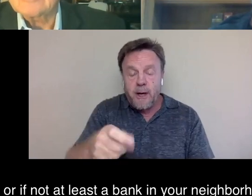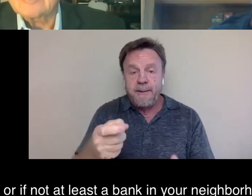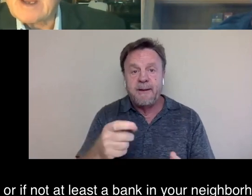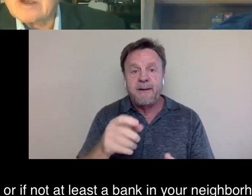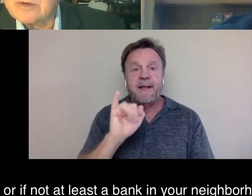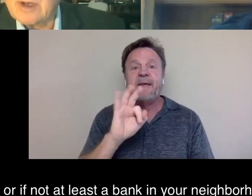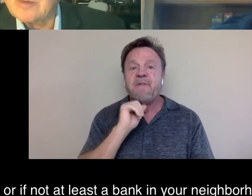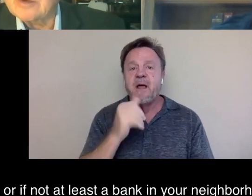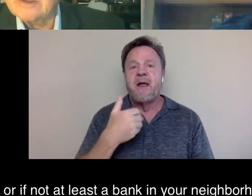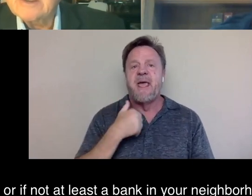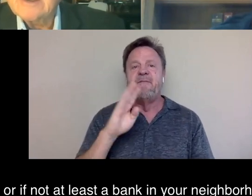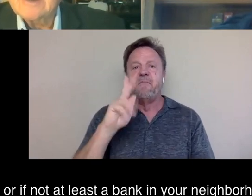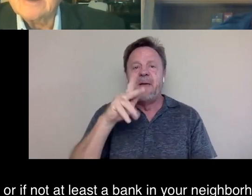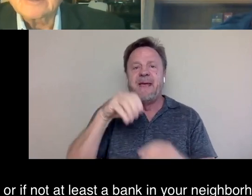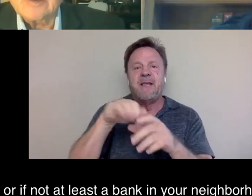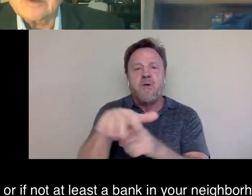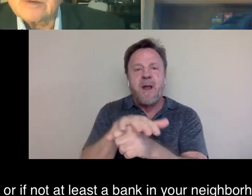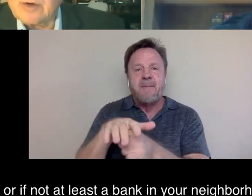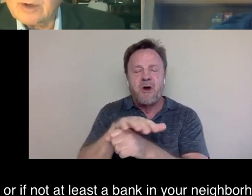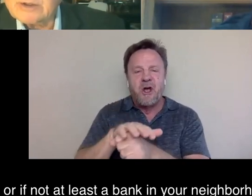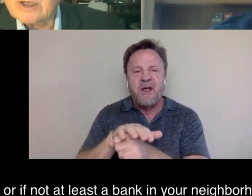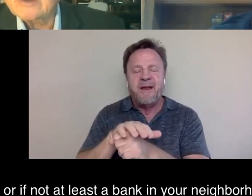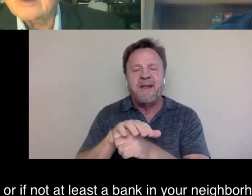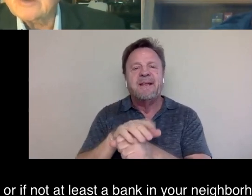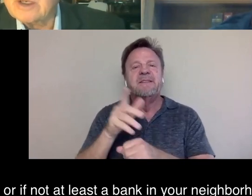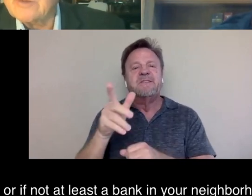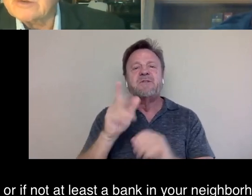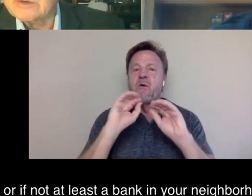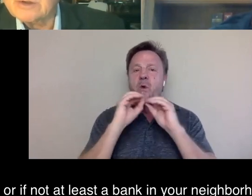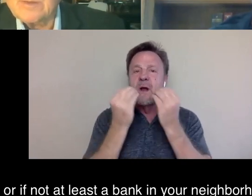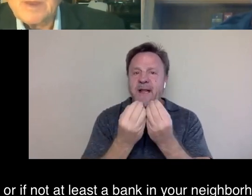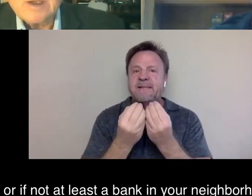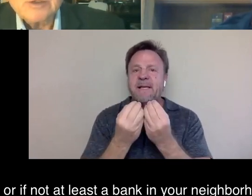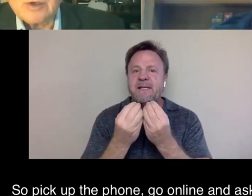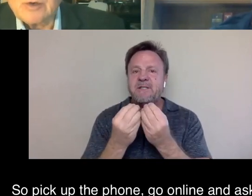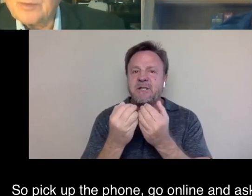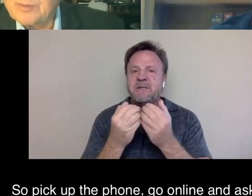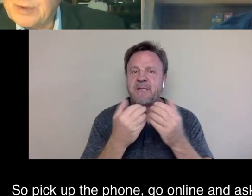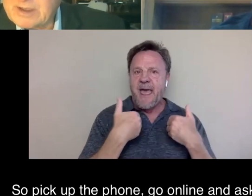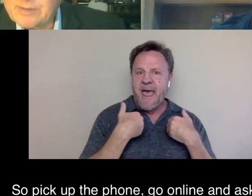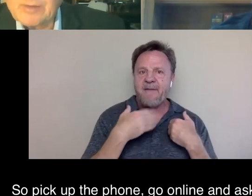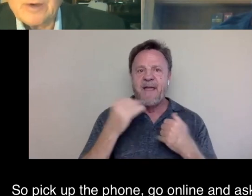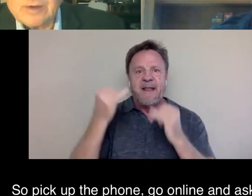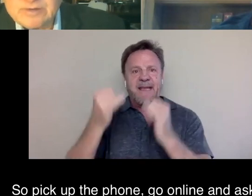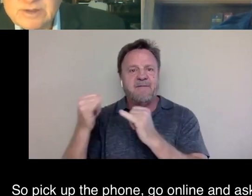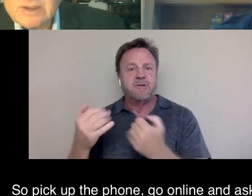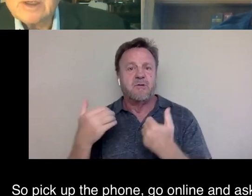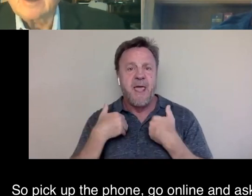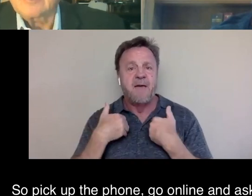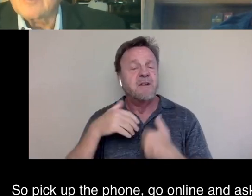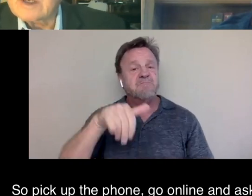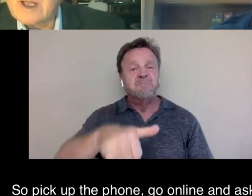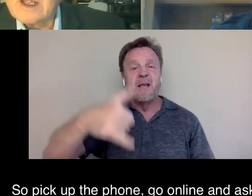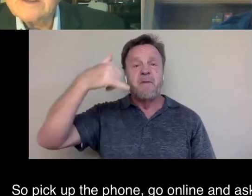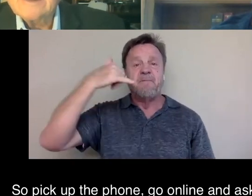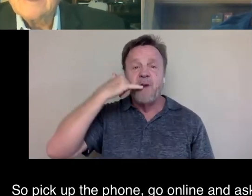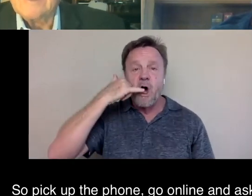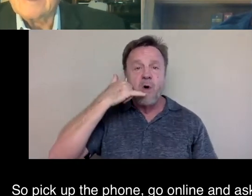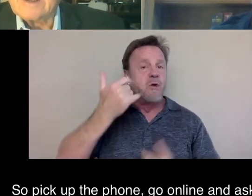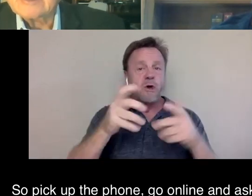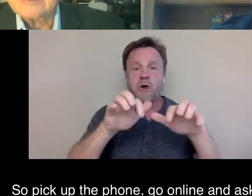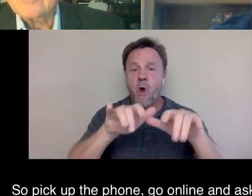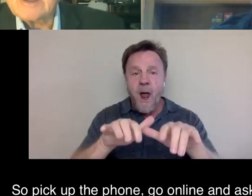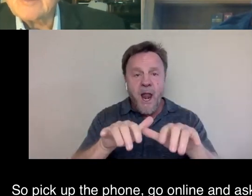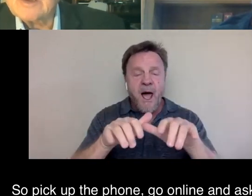not, at least a bank in your neighborhood. So the organizations do and the individuals do. So pick up the phone, go online